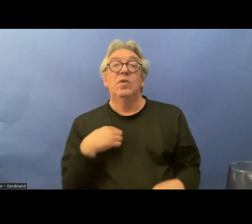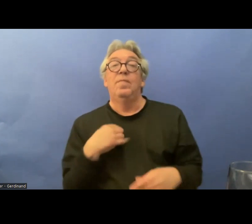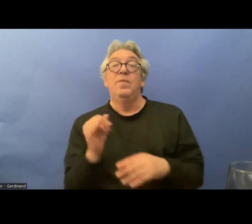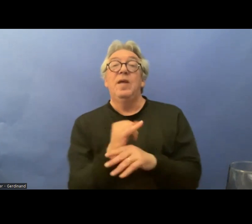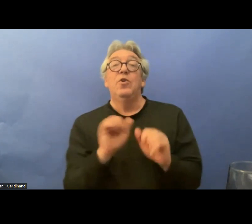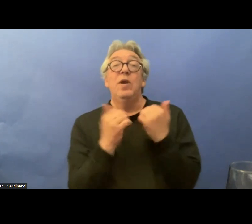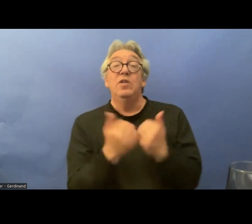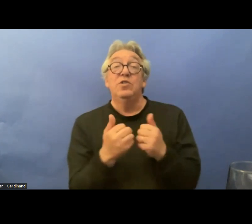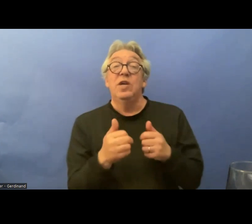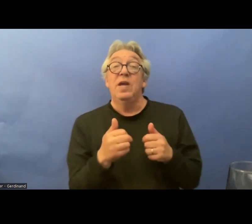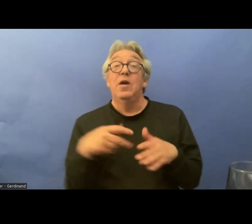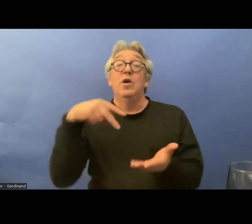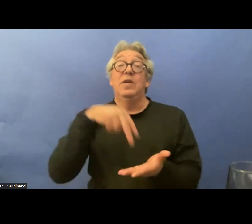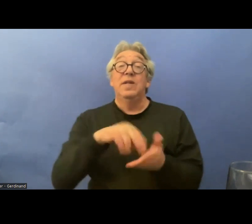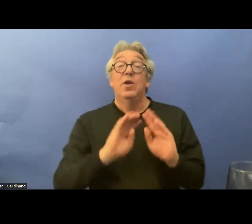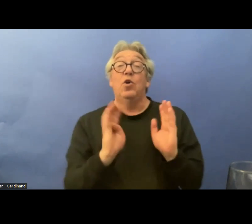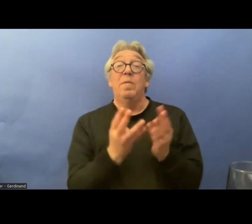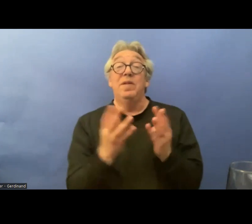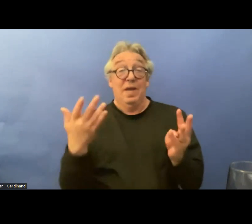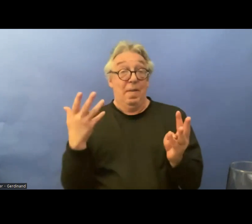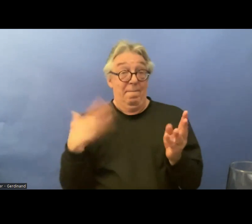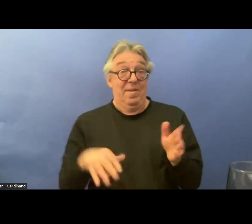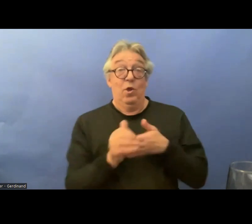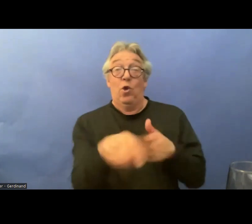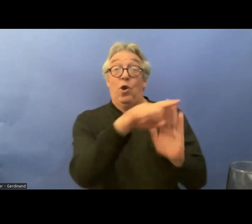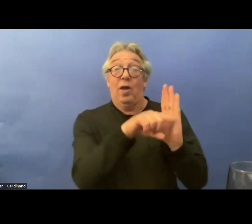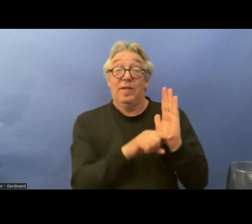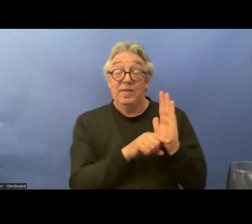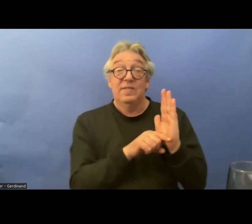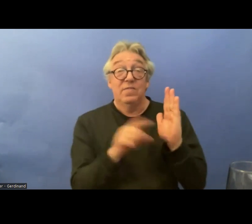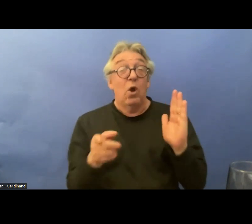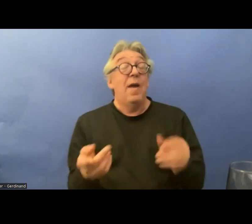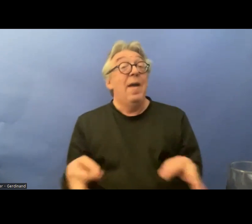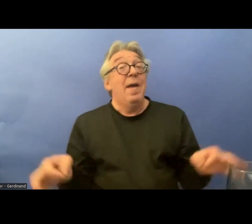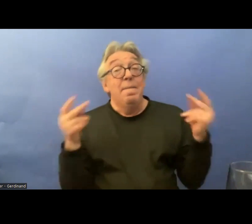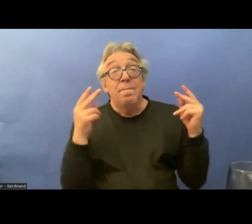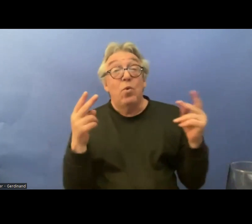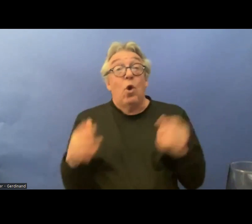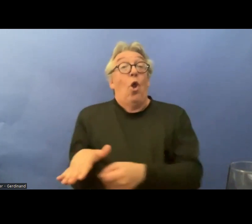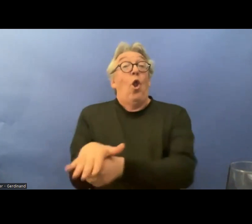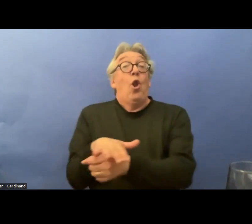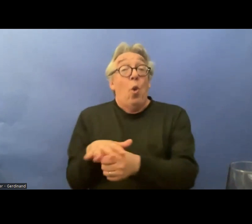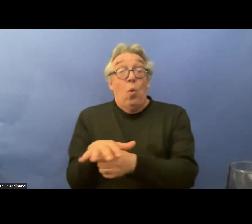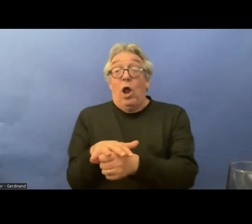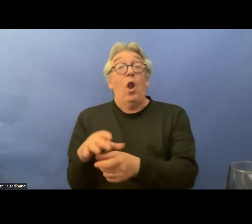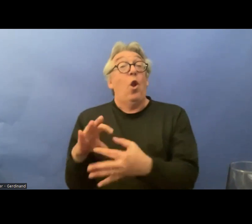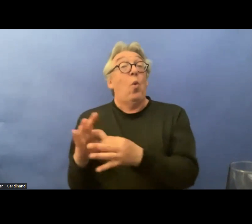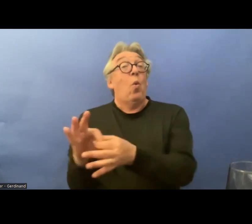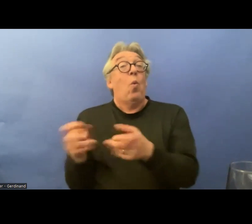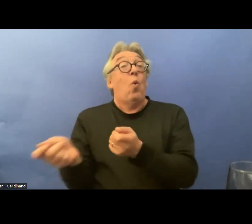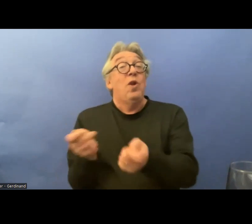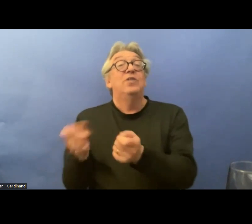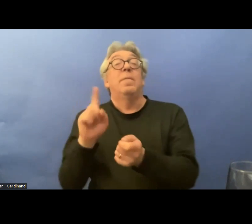ever guidance on the meaningful inclusion of local actors in humanitarian coordination mechanisms. And this